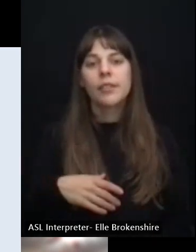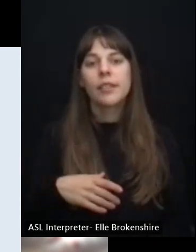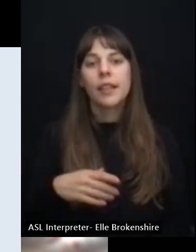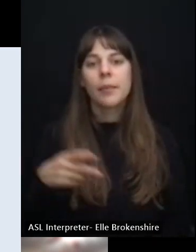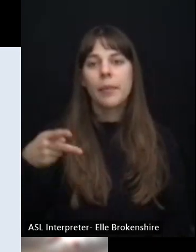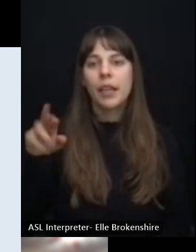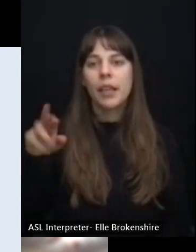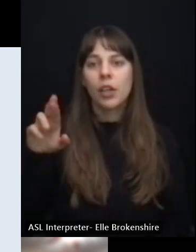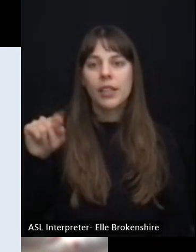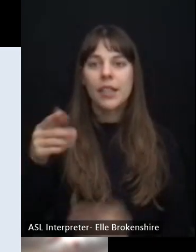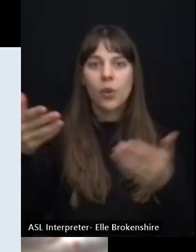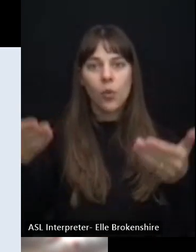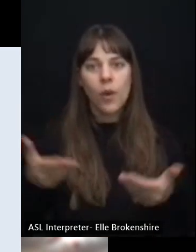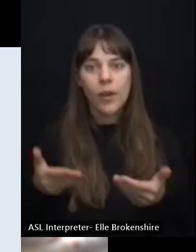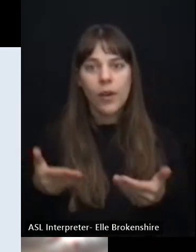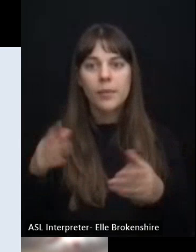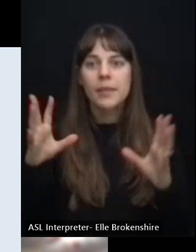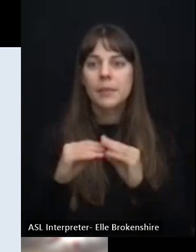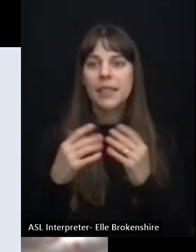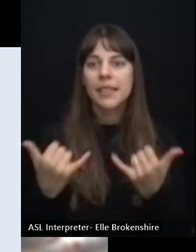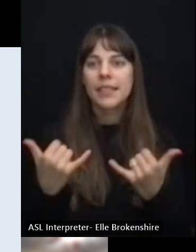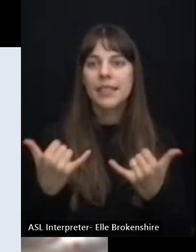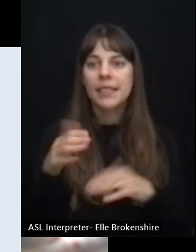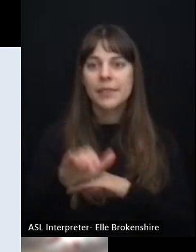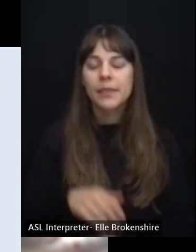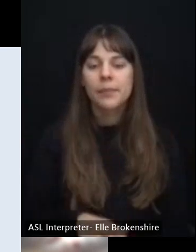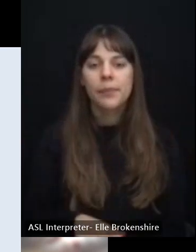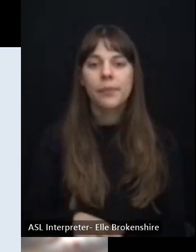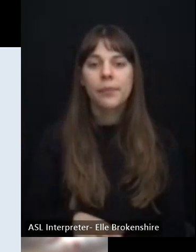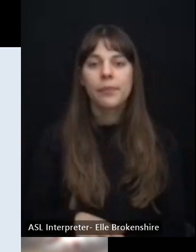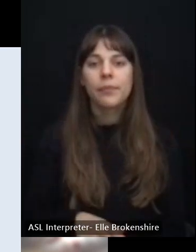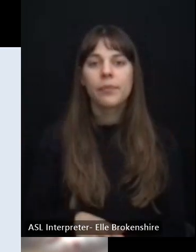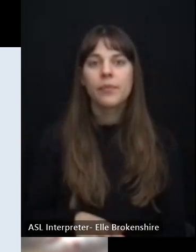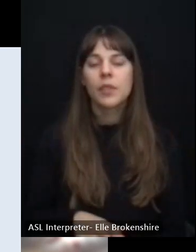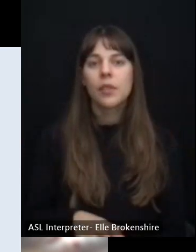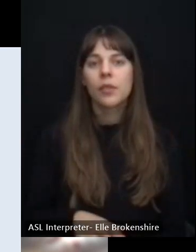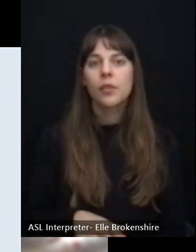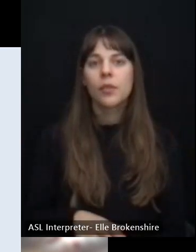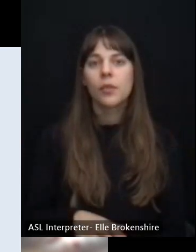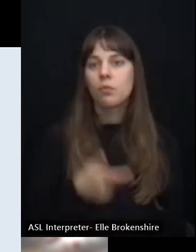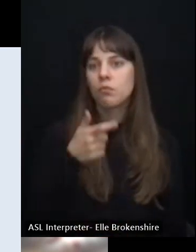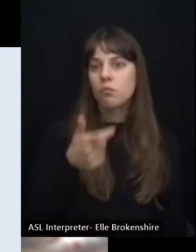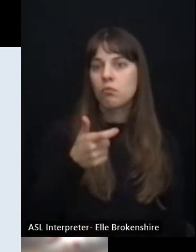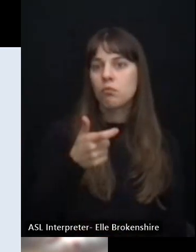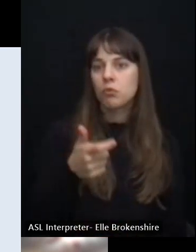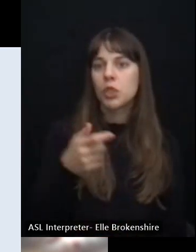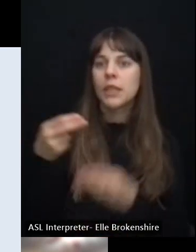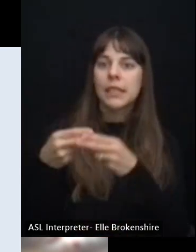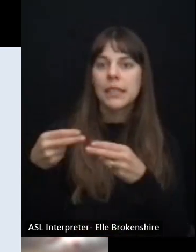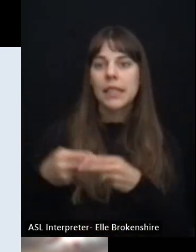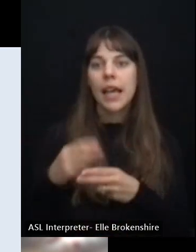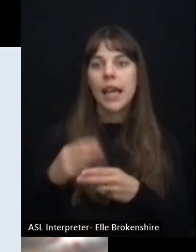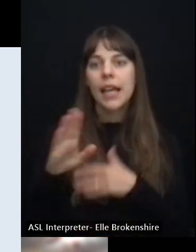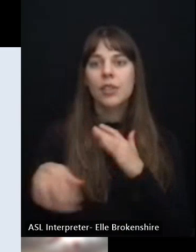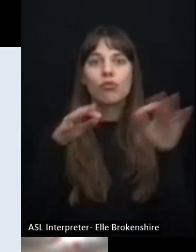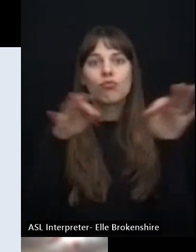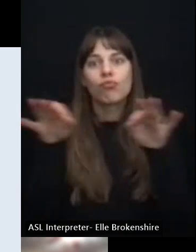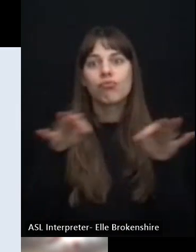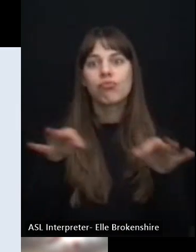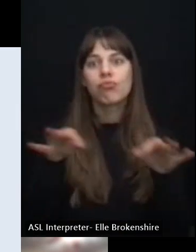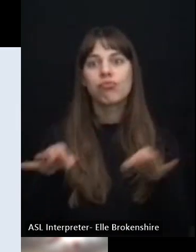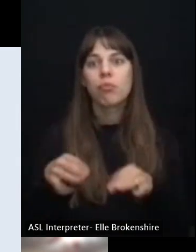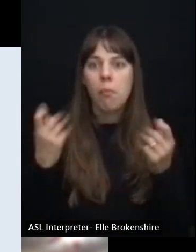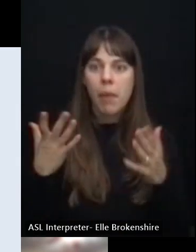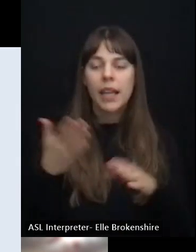tonight's meeting. So, looking at Greg's slides and all his descriptions about all the wonderful improvements that will